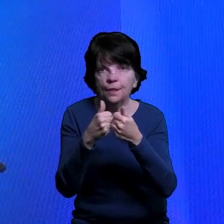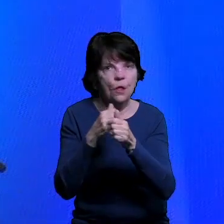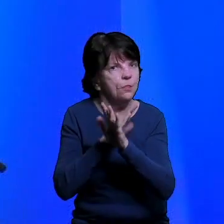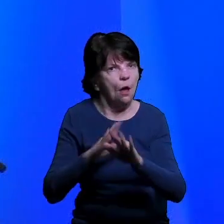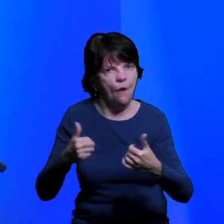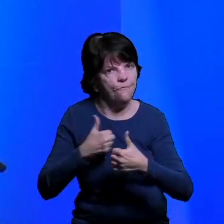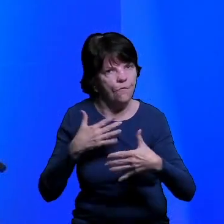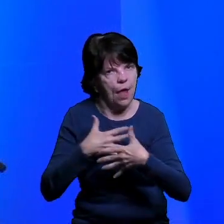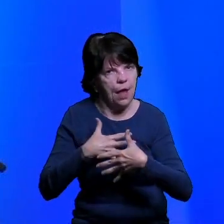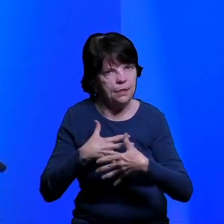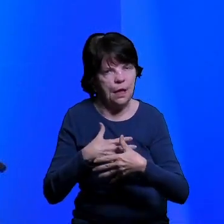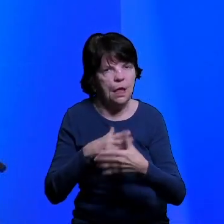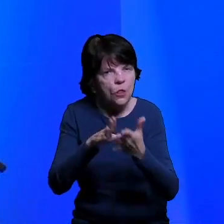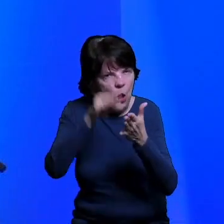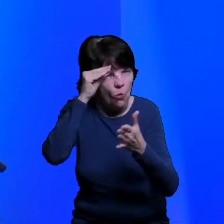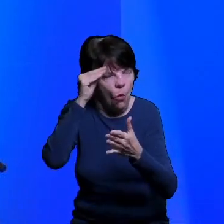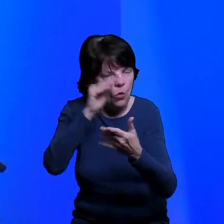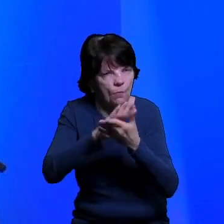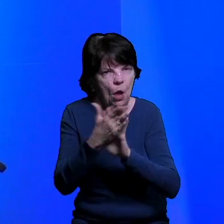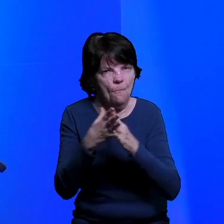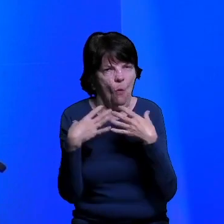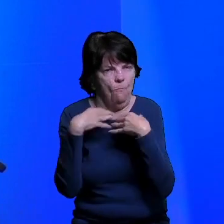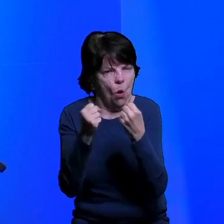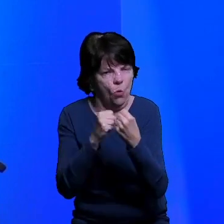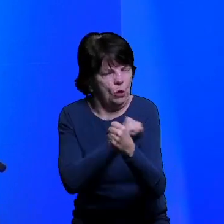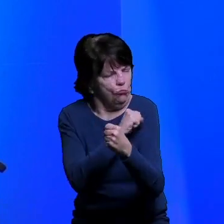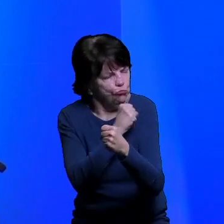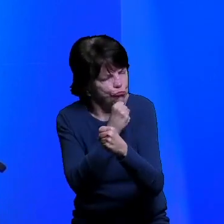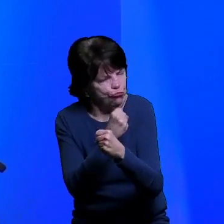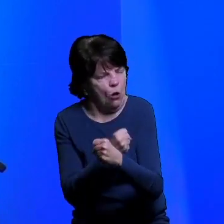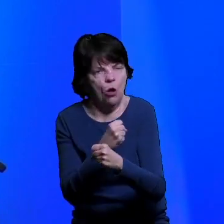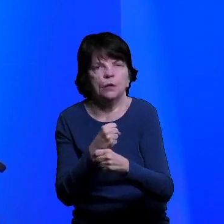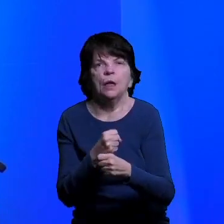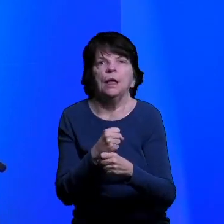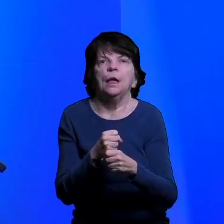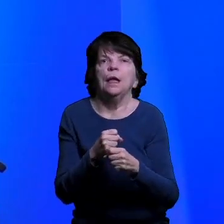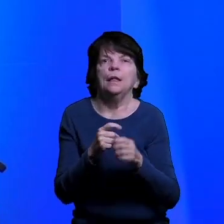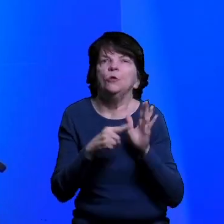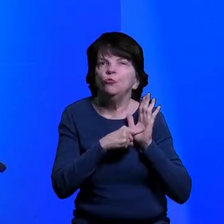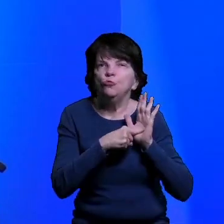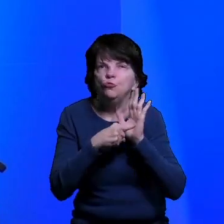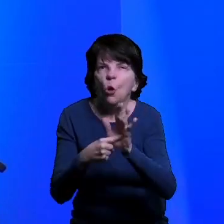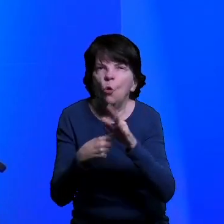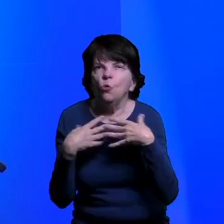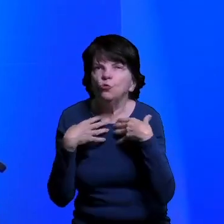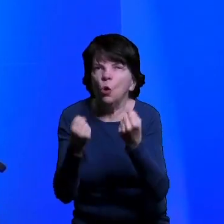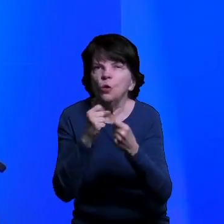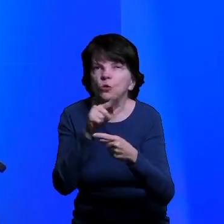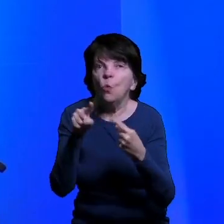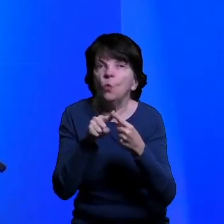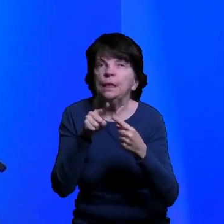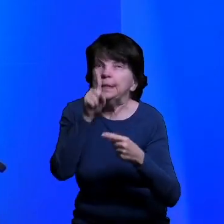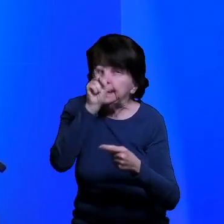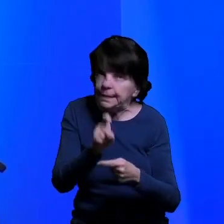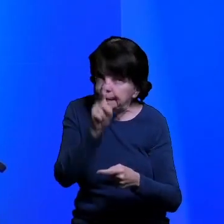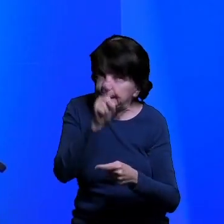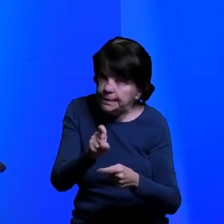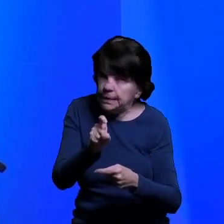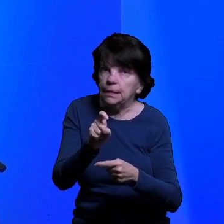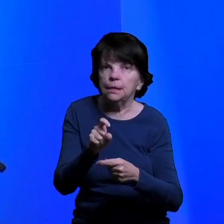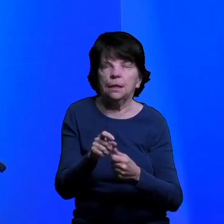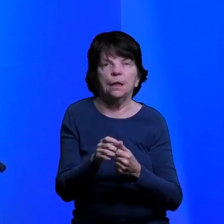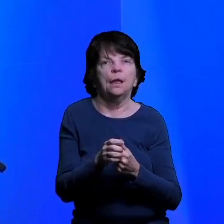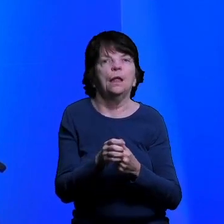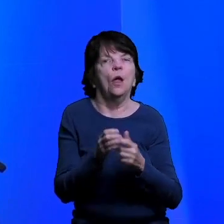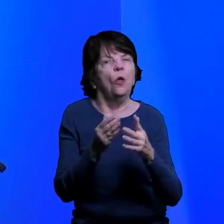to be bold. They're strong and tough in difficult situations. They exhibit courage when it is needed most. And through